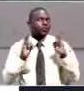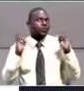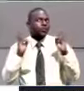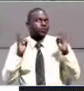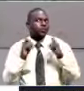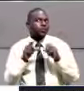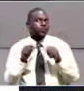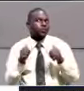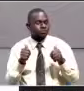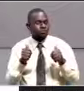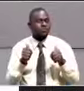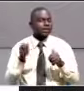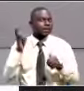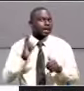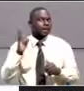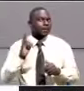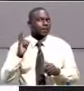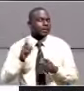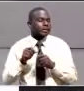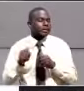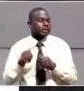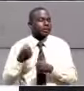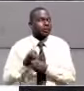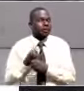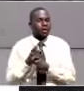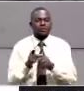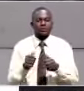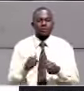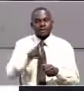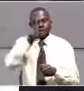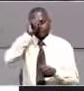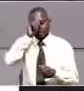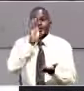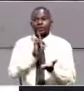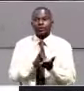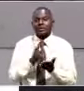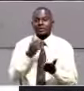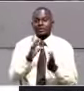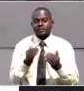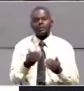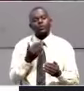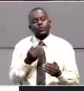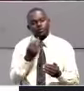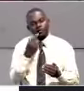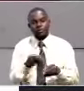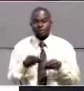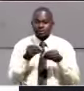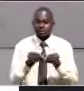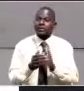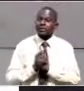the nerves, keeping the non-functioning parts in the ear. The Egyptian medics noted that they wanted to extend